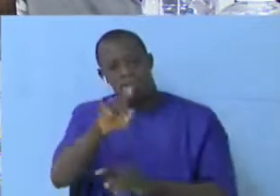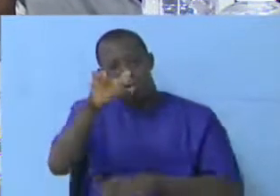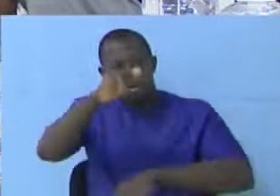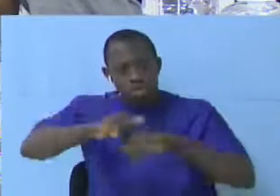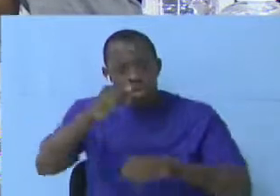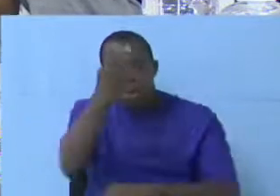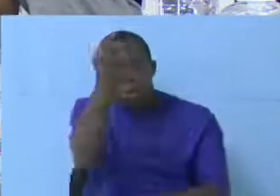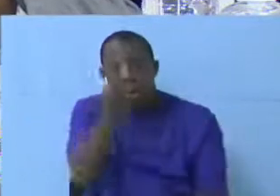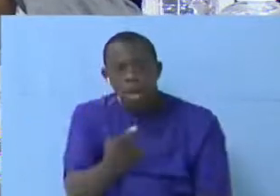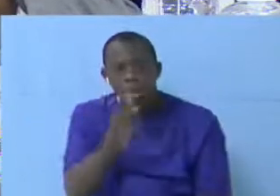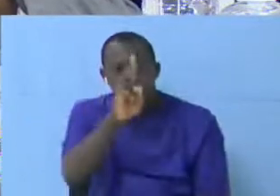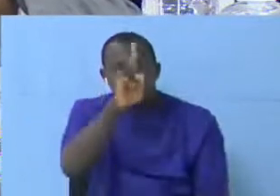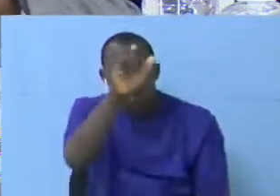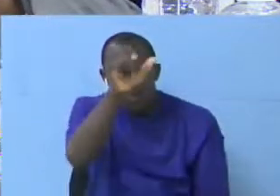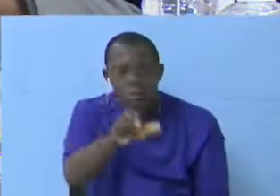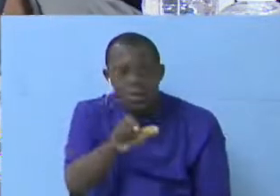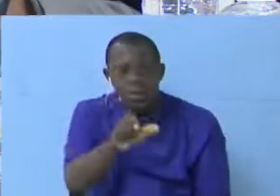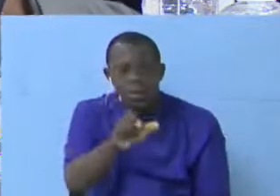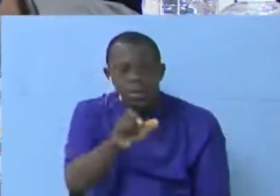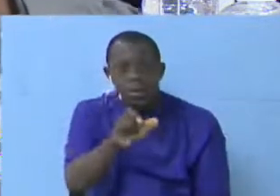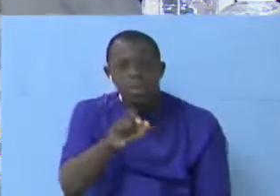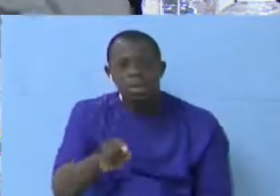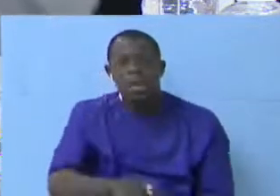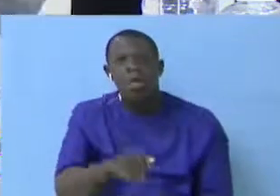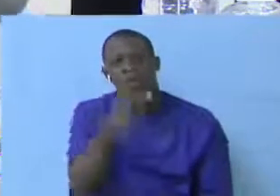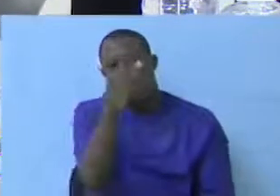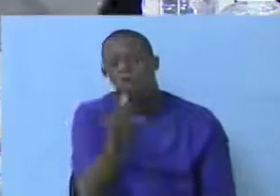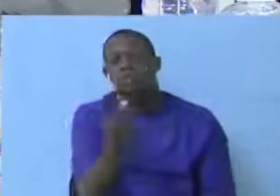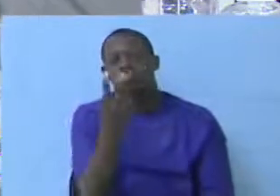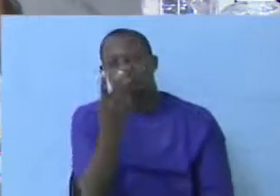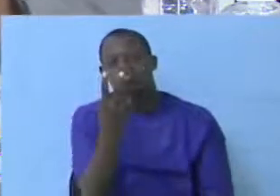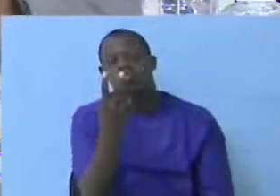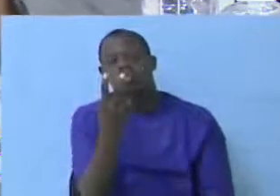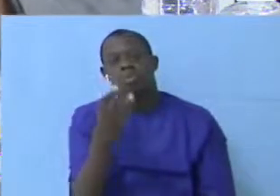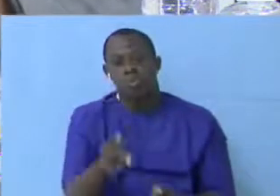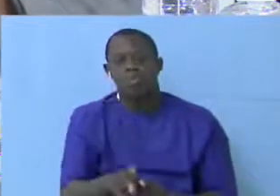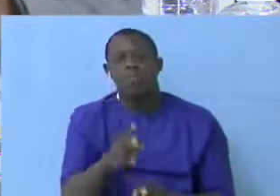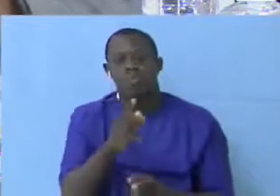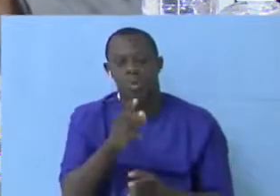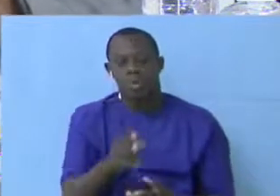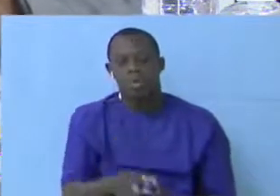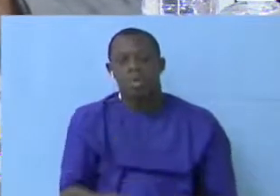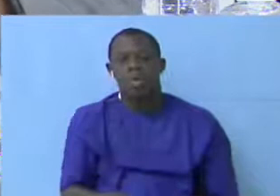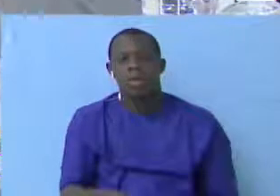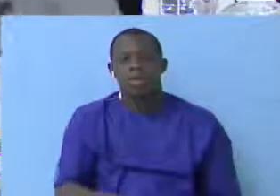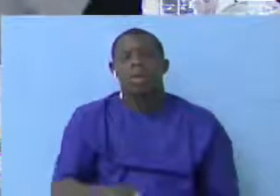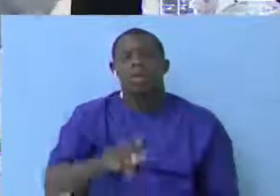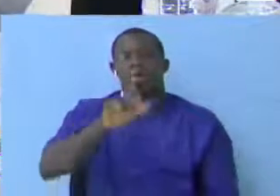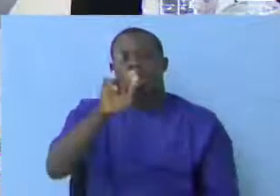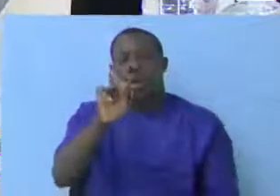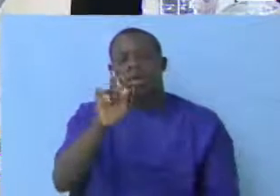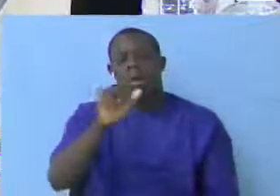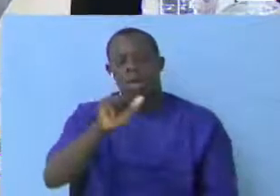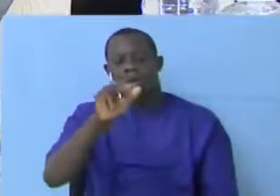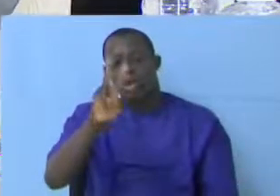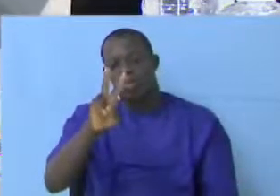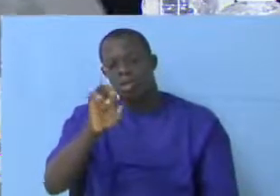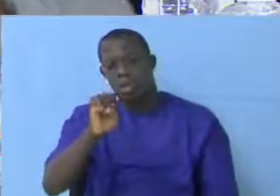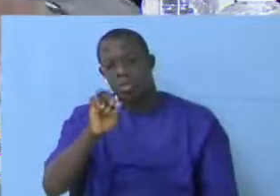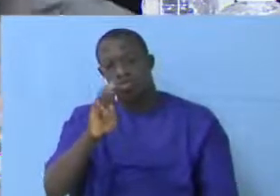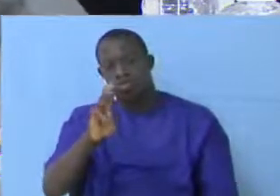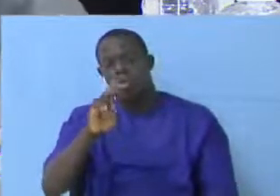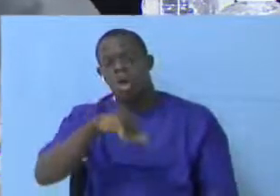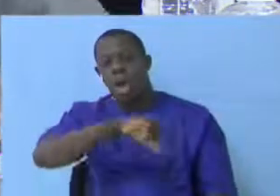Only. throughout your career? Only two. And witnessed the Kausu and Bojan, the case of Kausu and Bojan. So two.